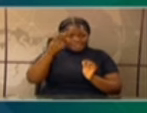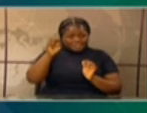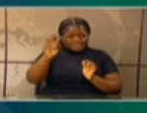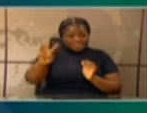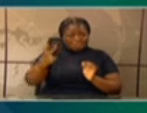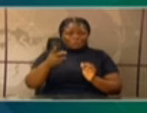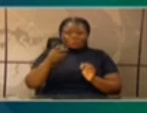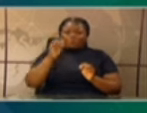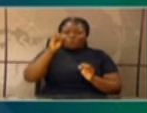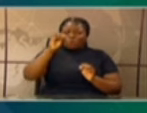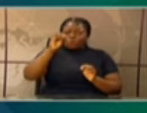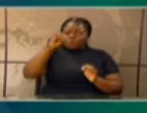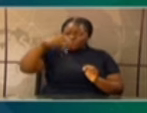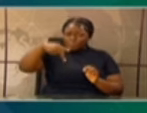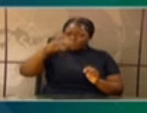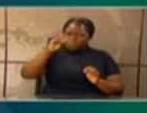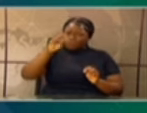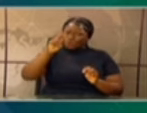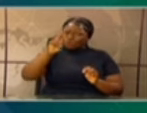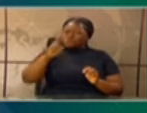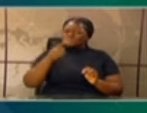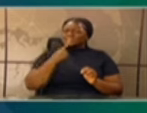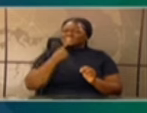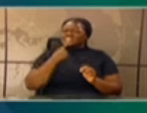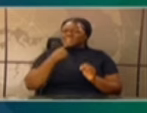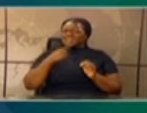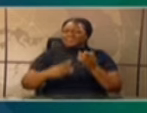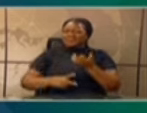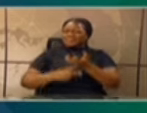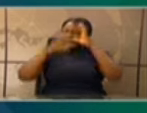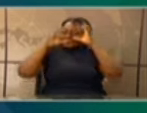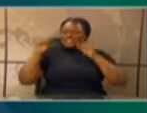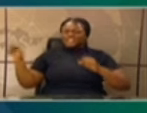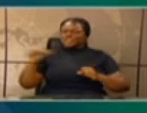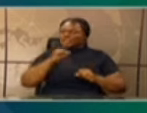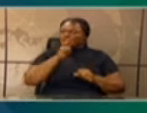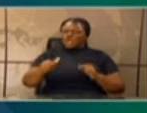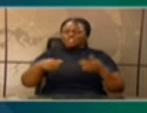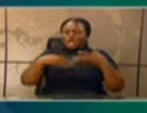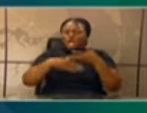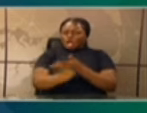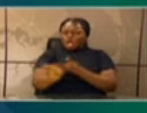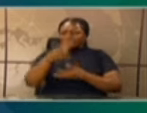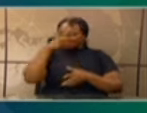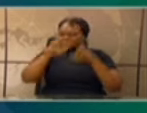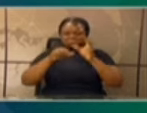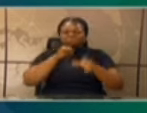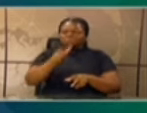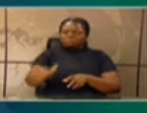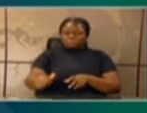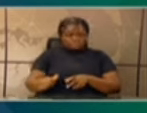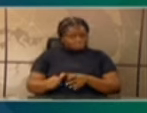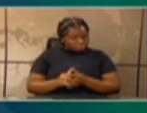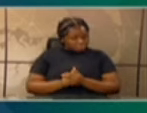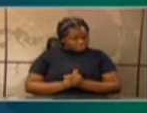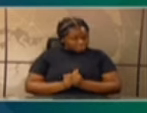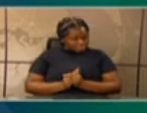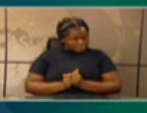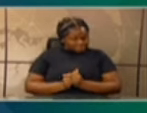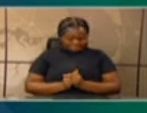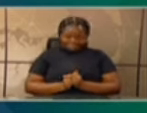I'm sure I heard him right. Okay. And also was part of the manifesto. Yen Fantoho.